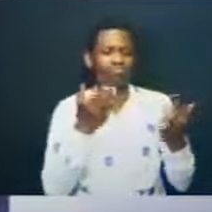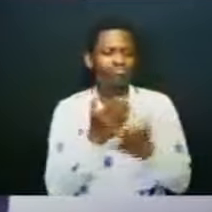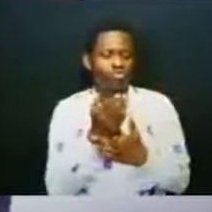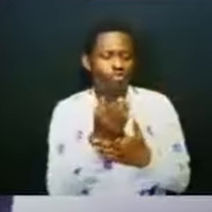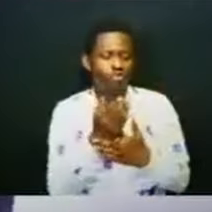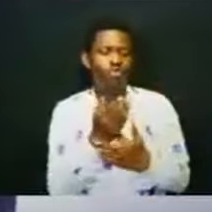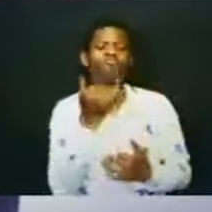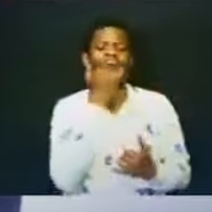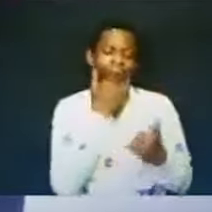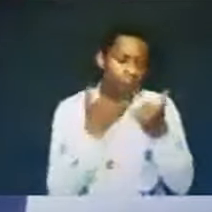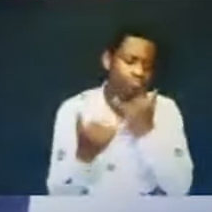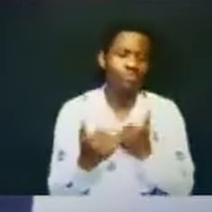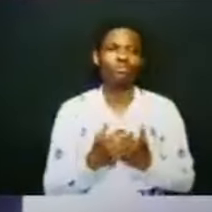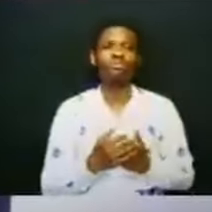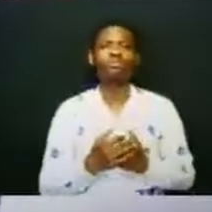offense. And